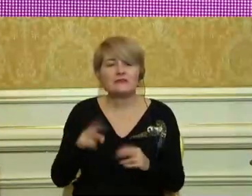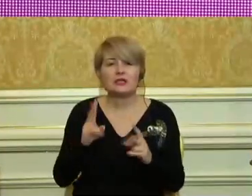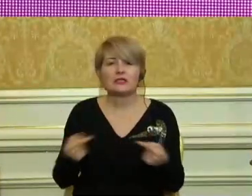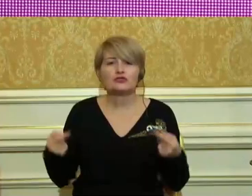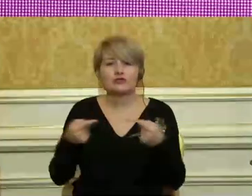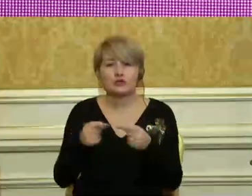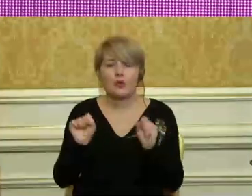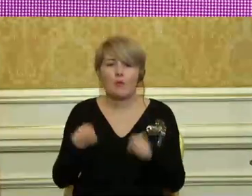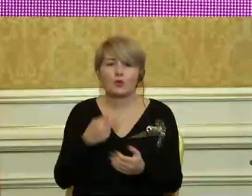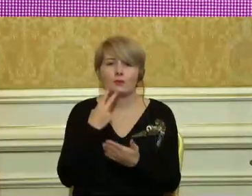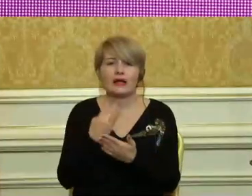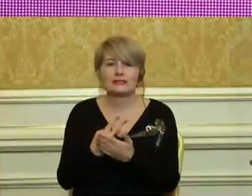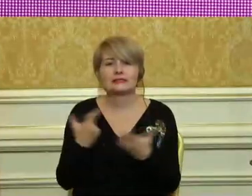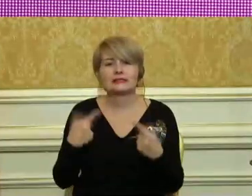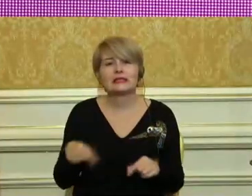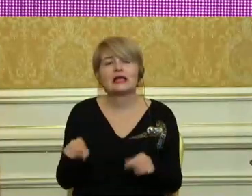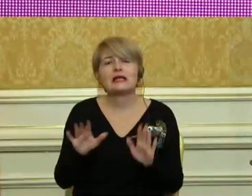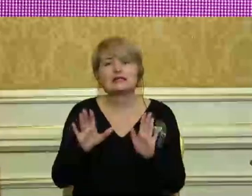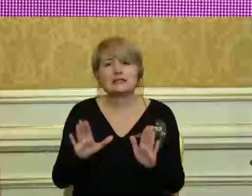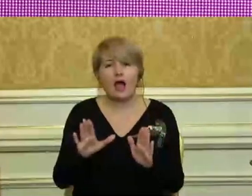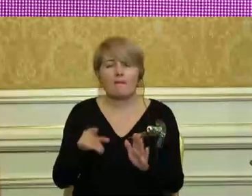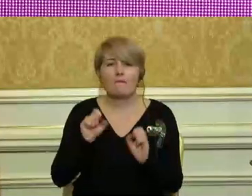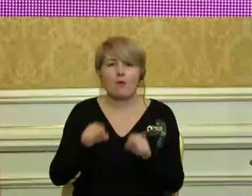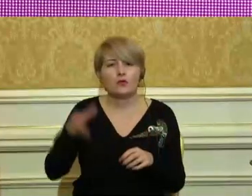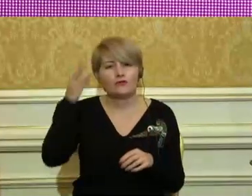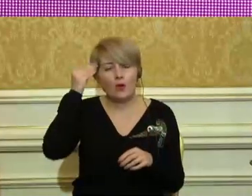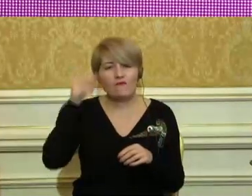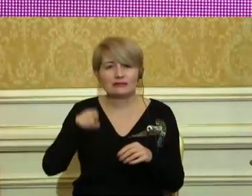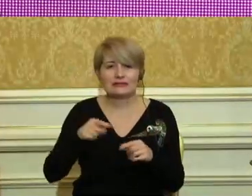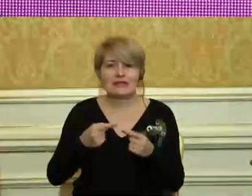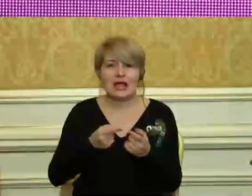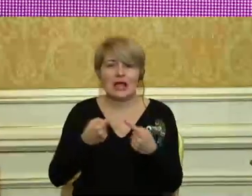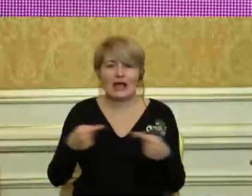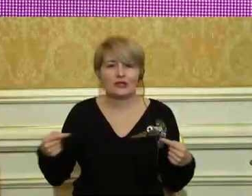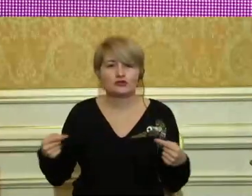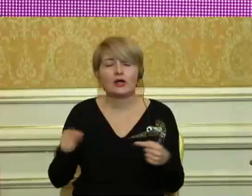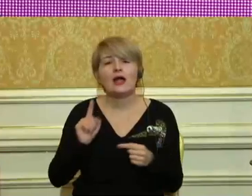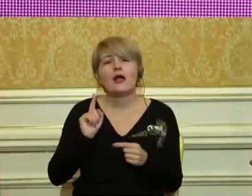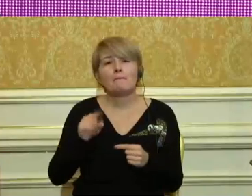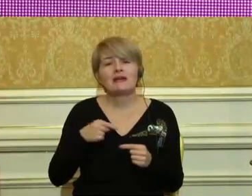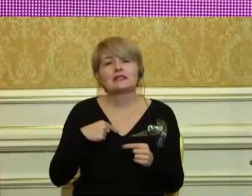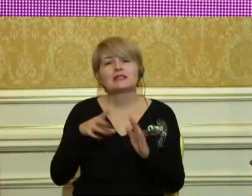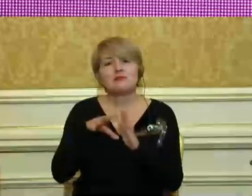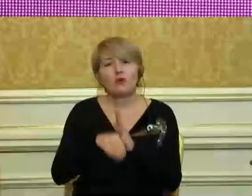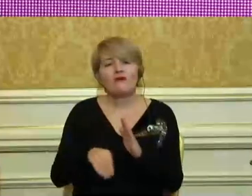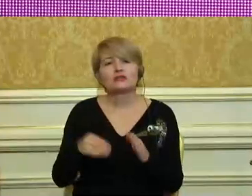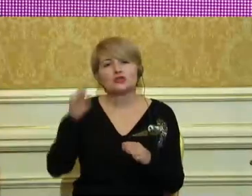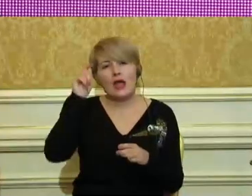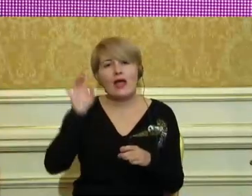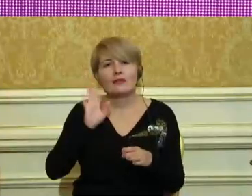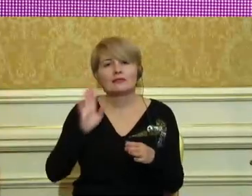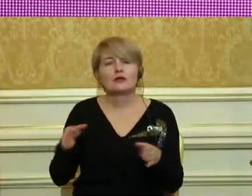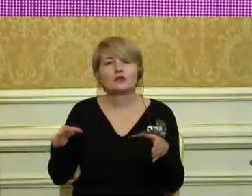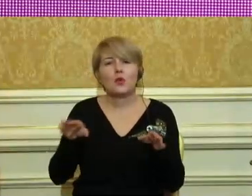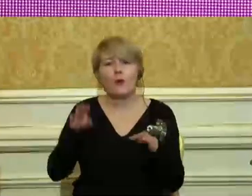of specialists in the legal issue to find out where and what we can deal